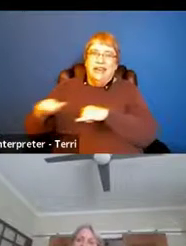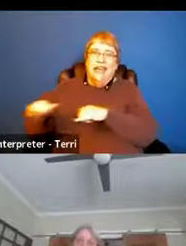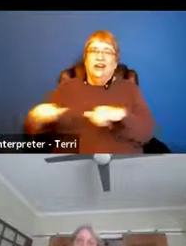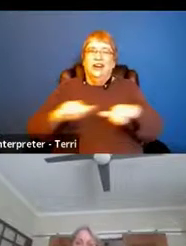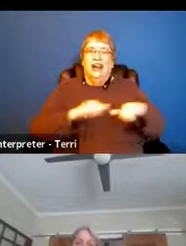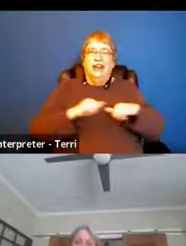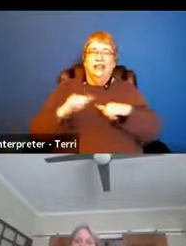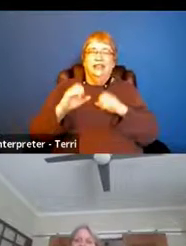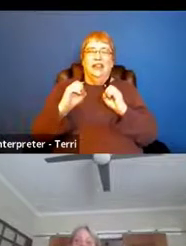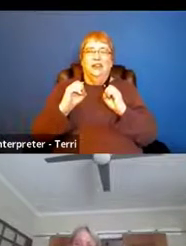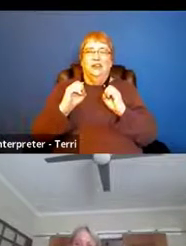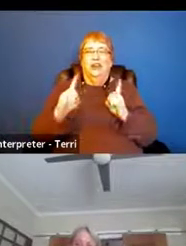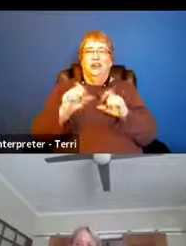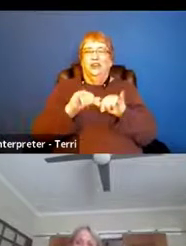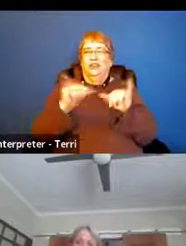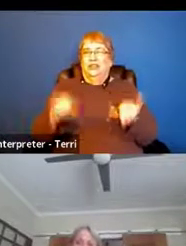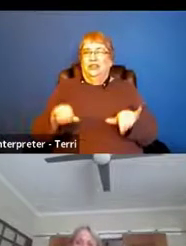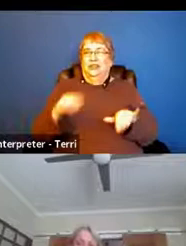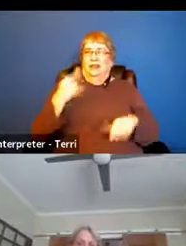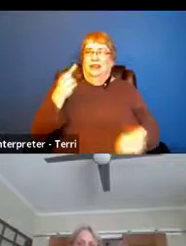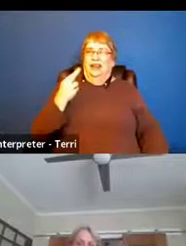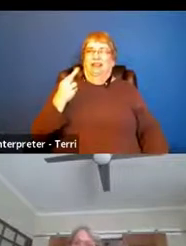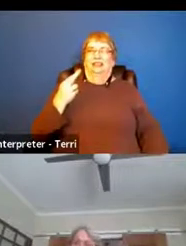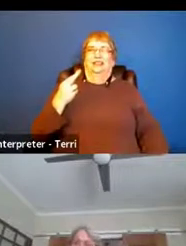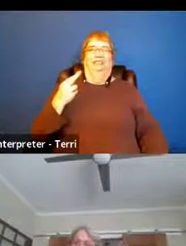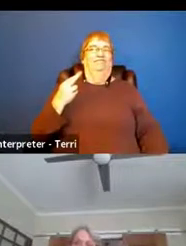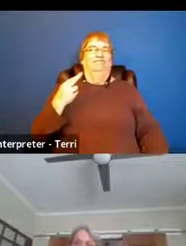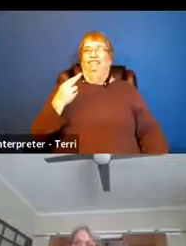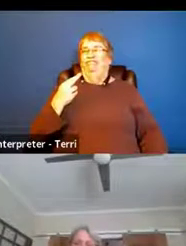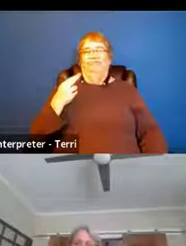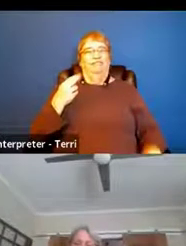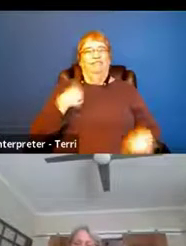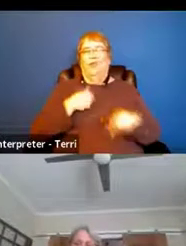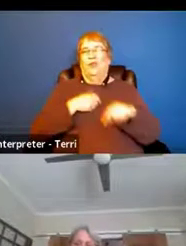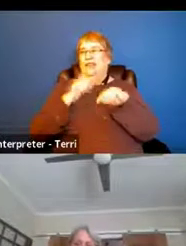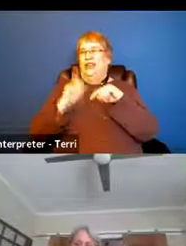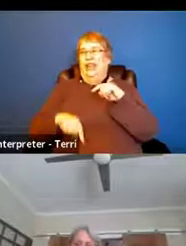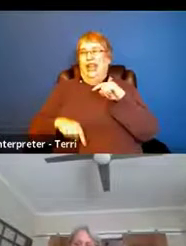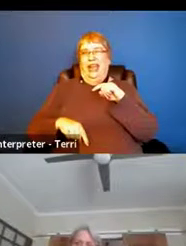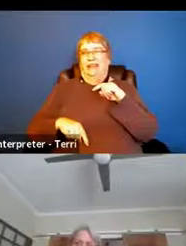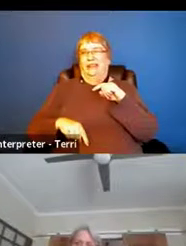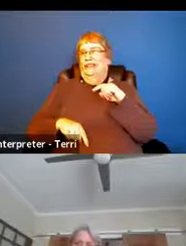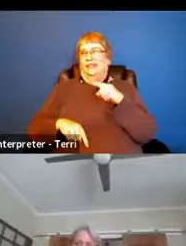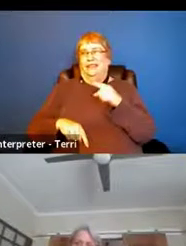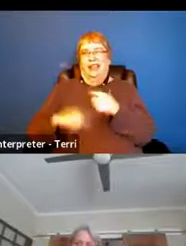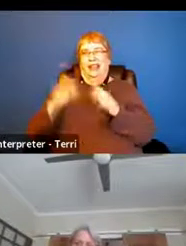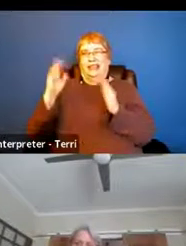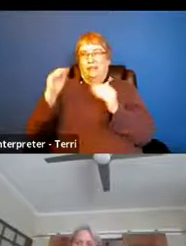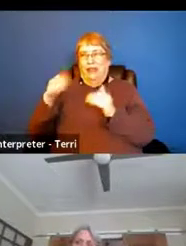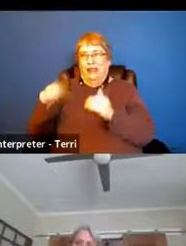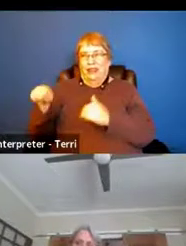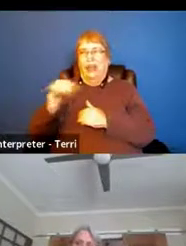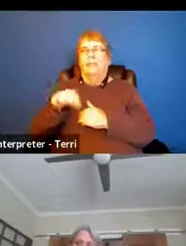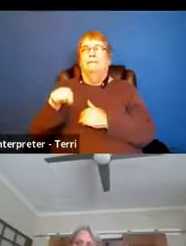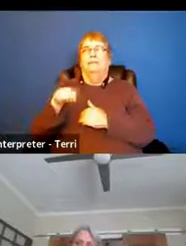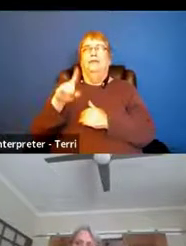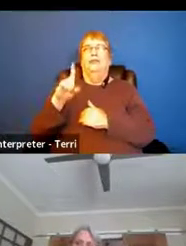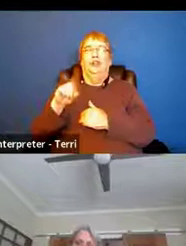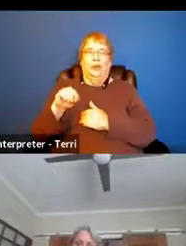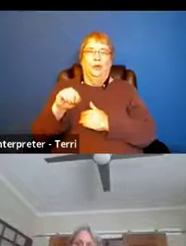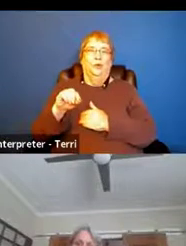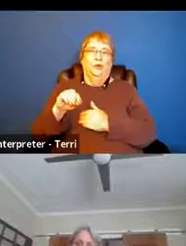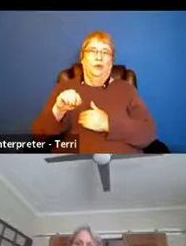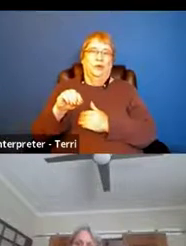now is recognizing, you know what, you know, we can't hold our young adults and our youth to the same expectations that we might